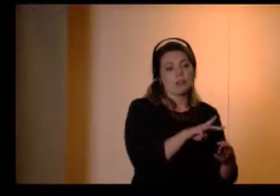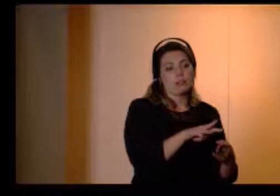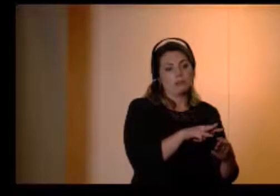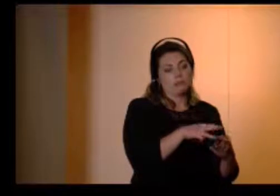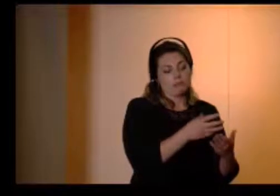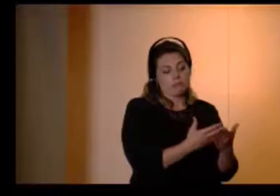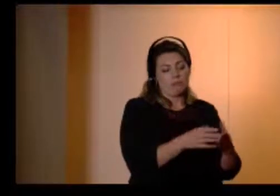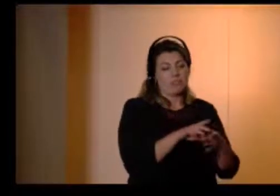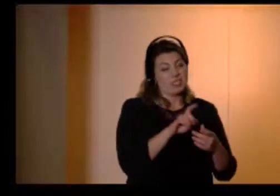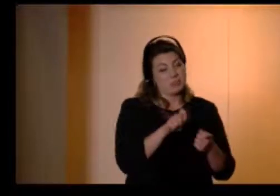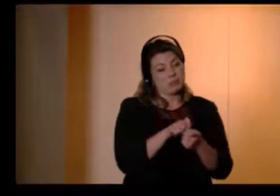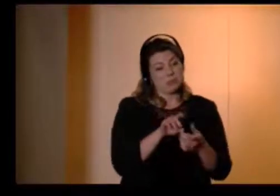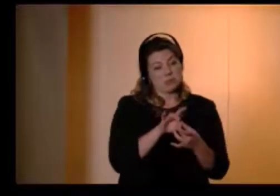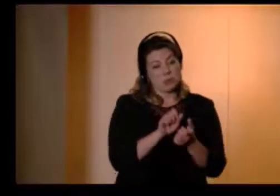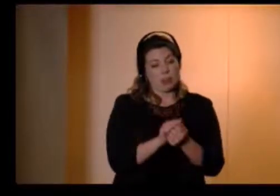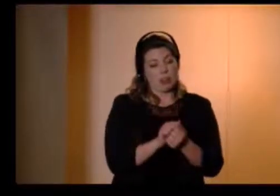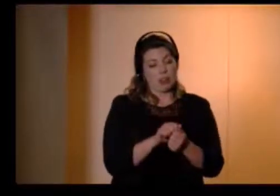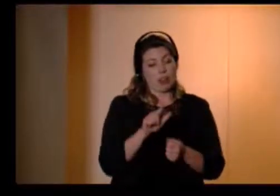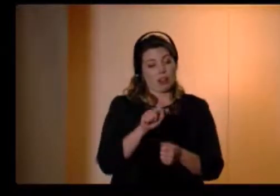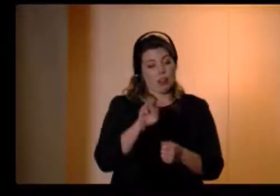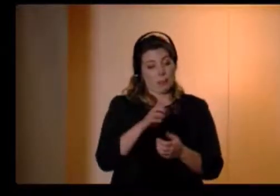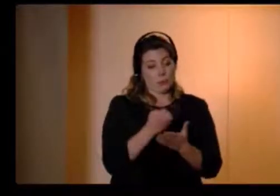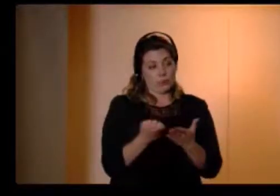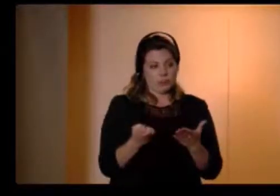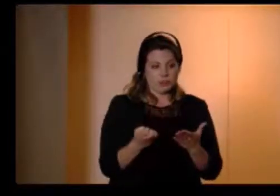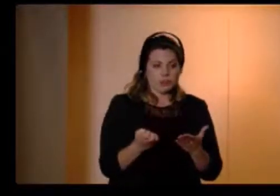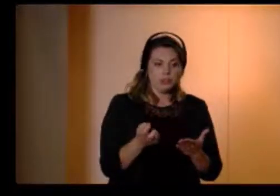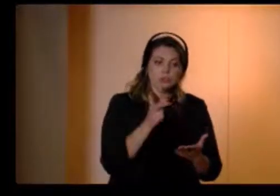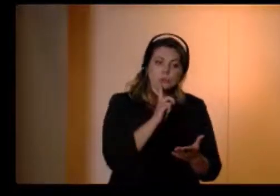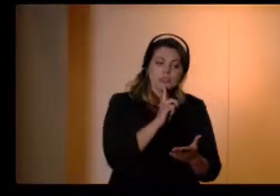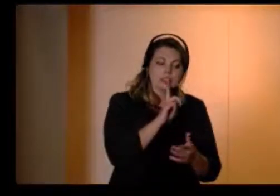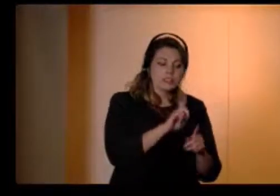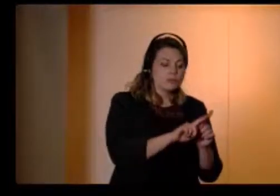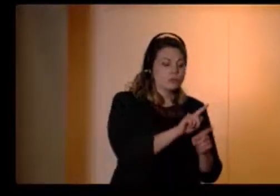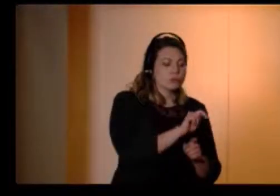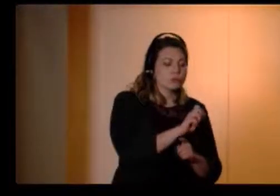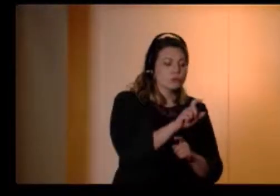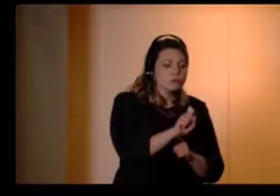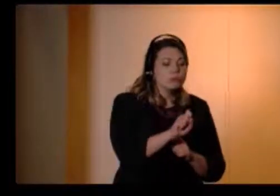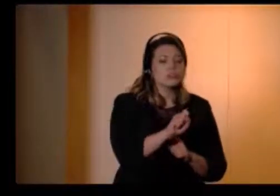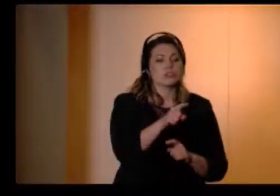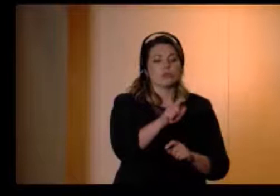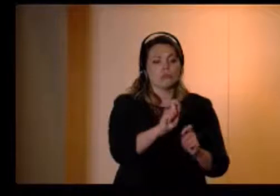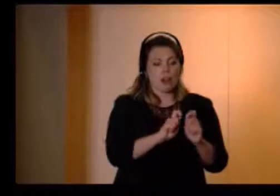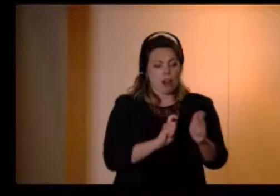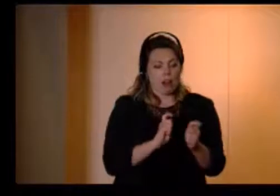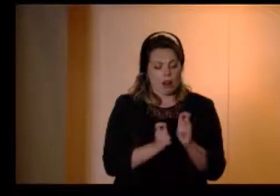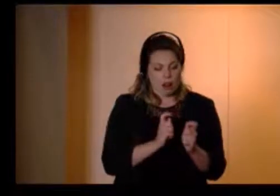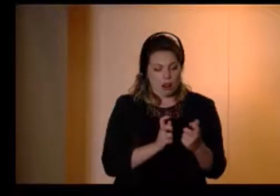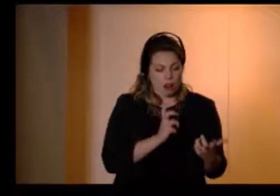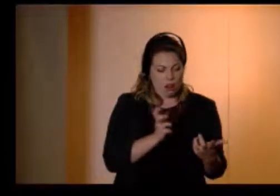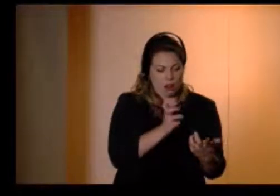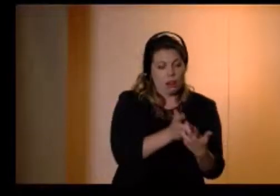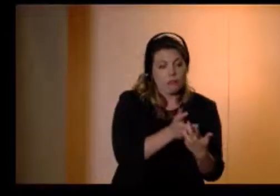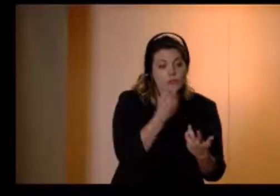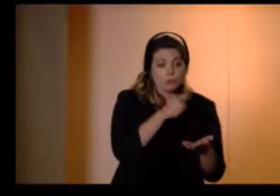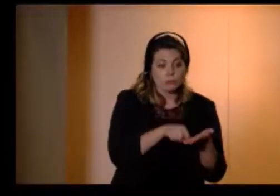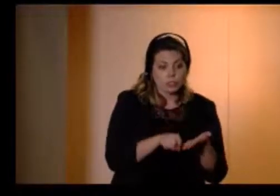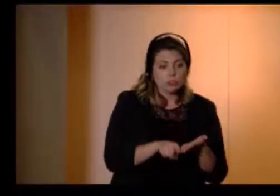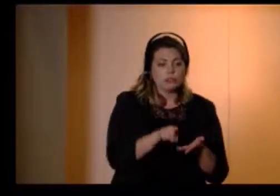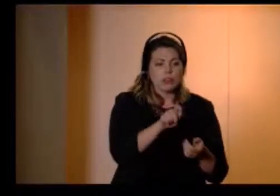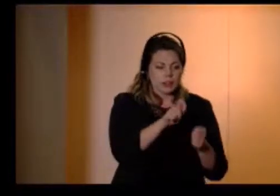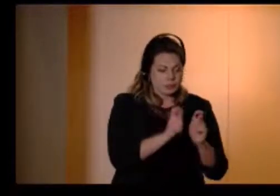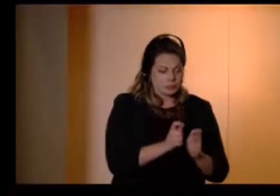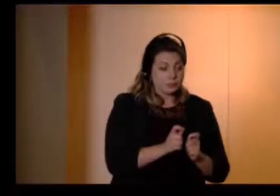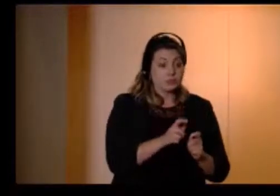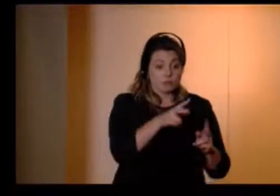equipment, where the ability to customize tools and apparatus for research, being able to customize it,